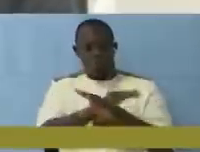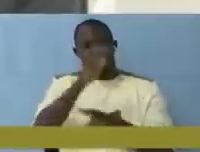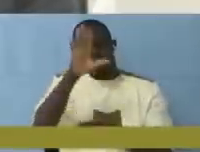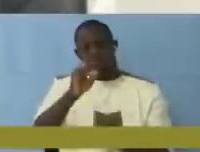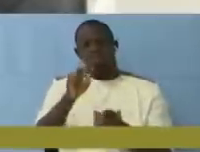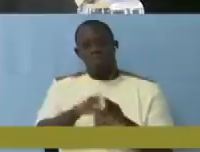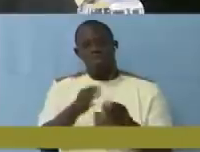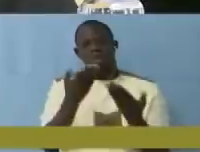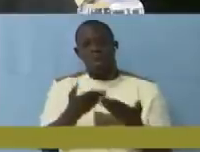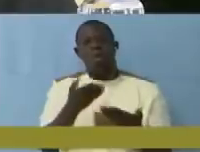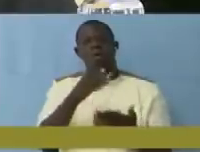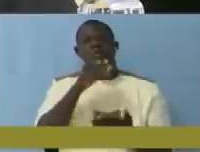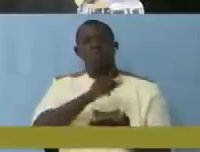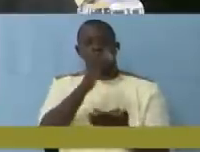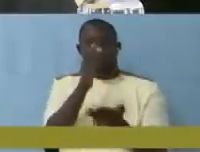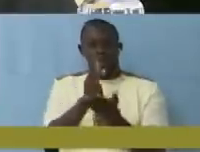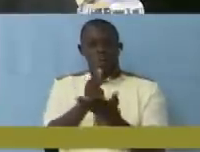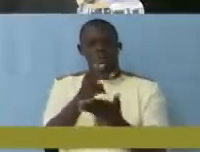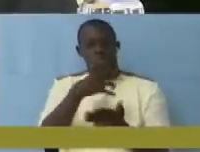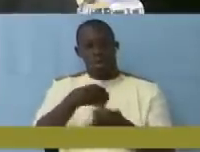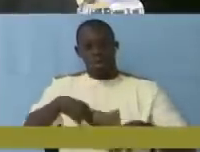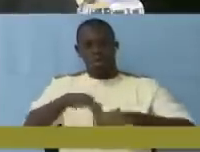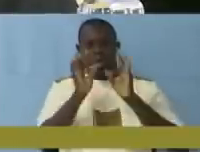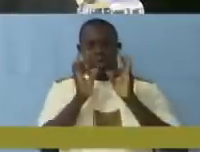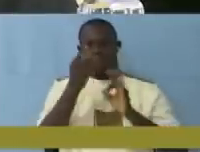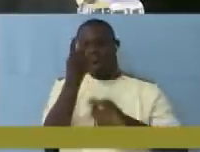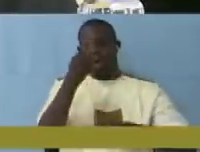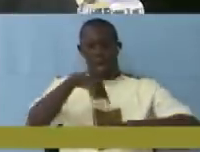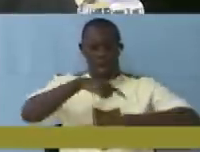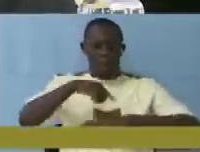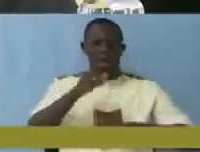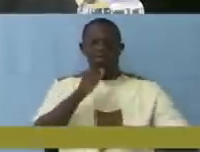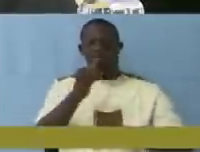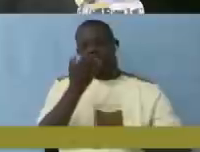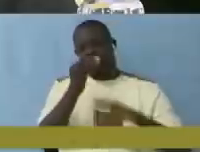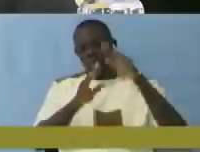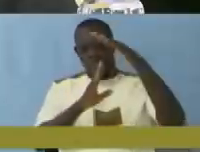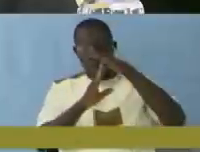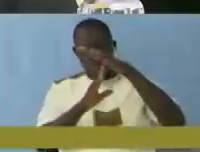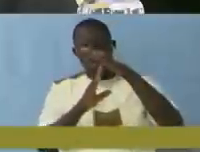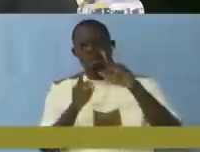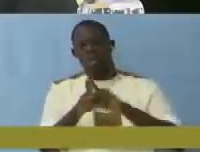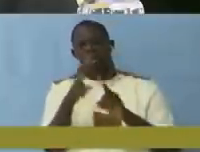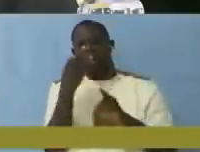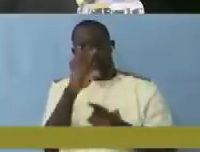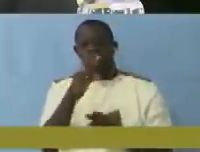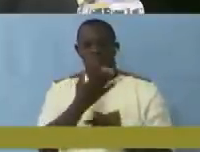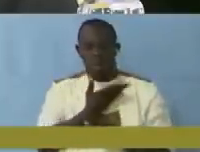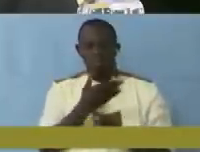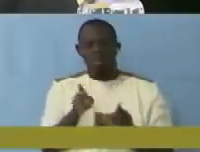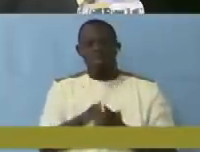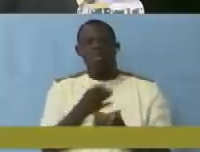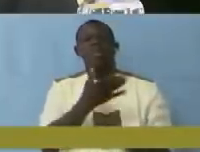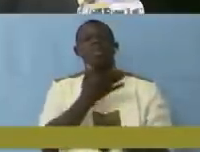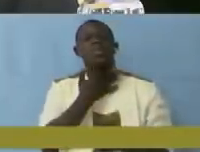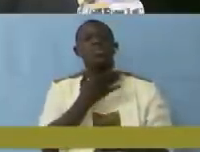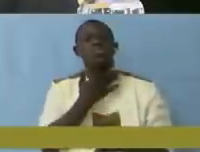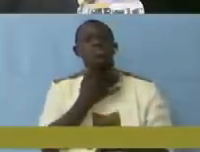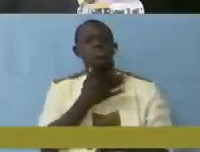witness, we're going to take a 1-hour lunch break. If we can just have that simple